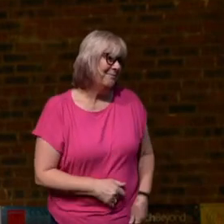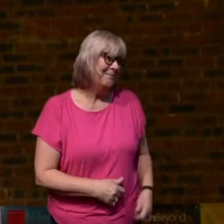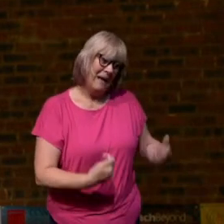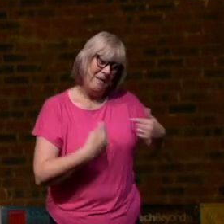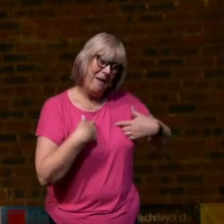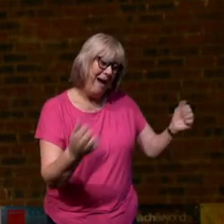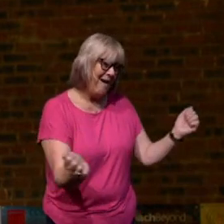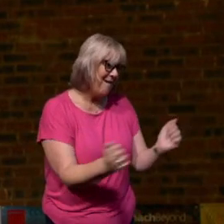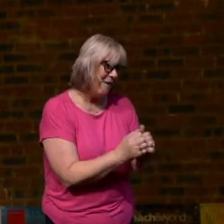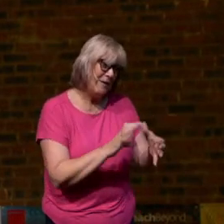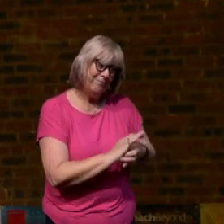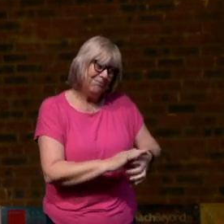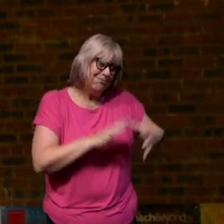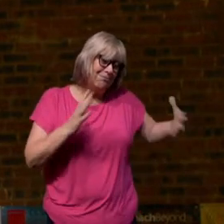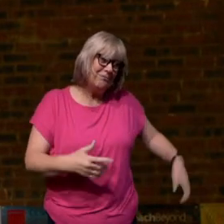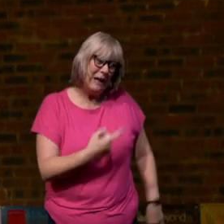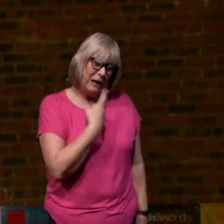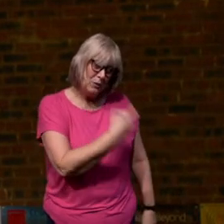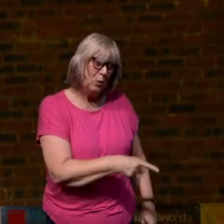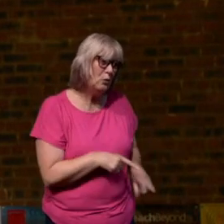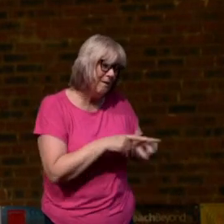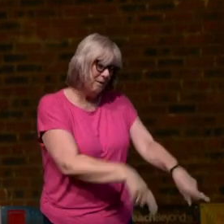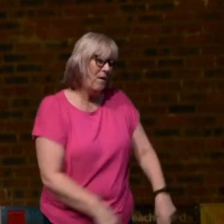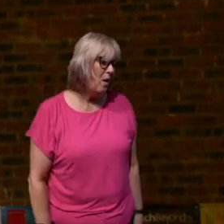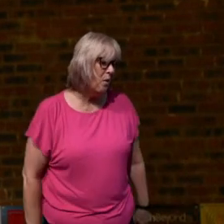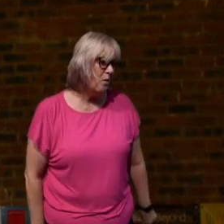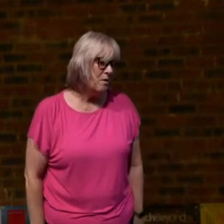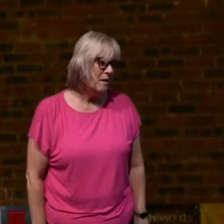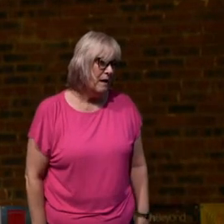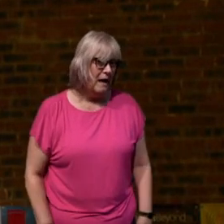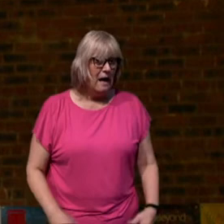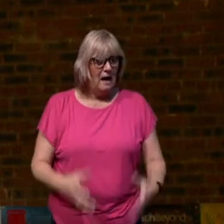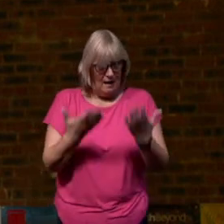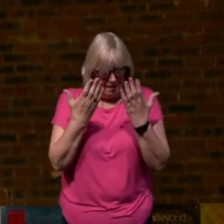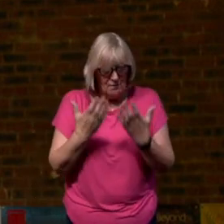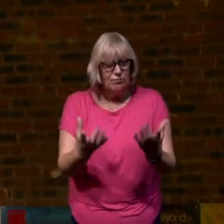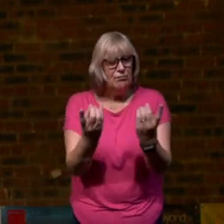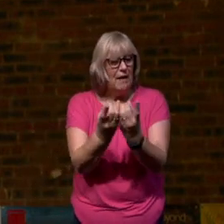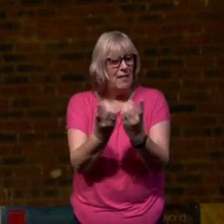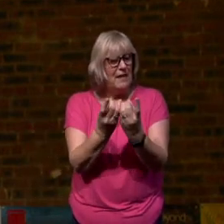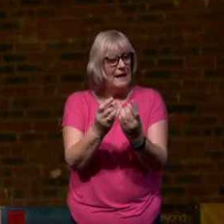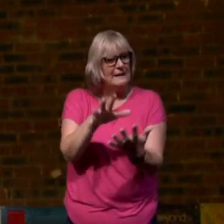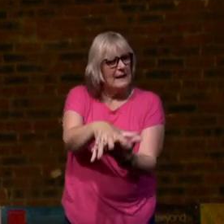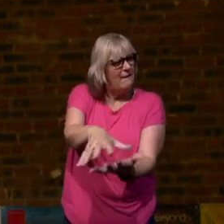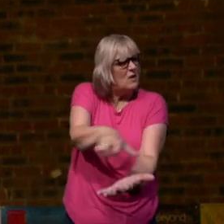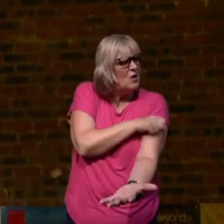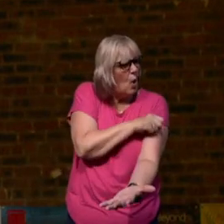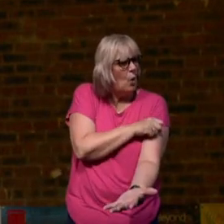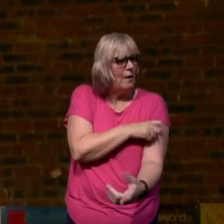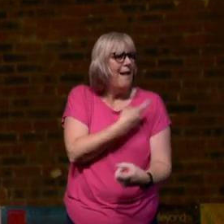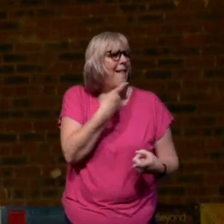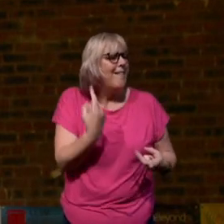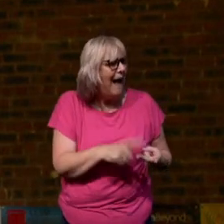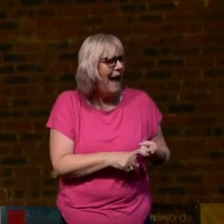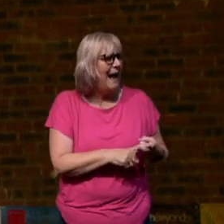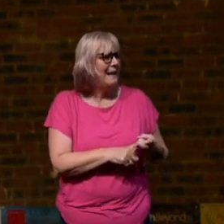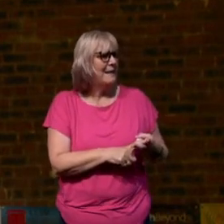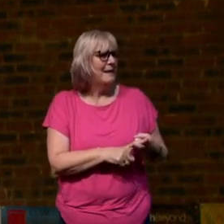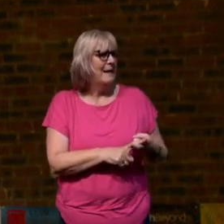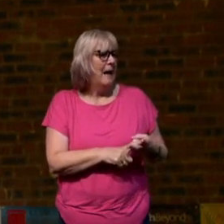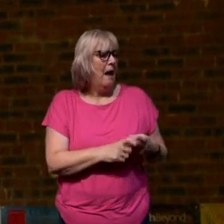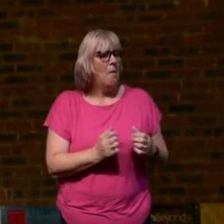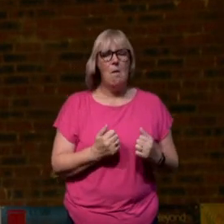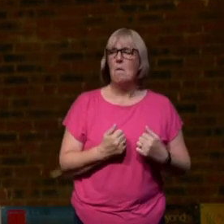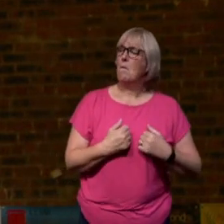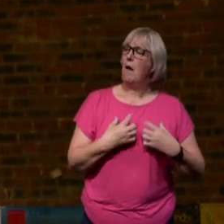my covenant, which I commanded them to keep. They have taken some of the devoted things. They have stolen. They have lied. They have put them with their